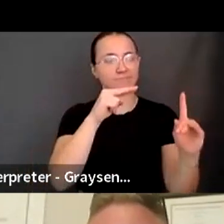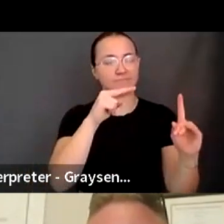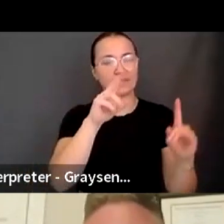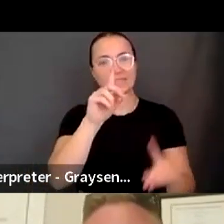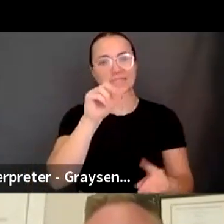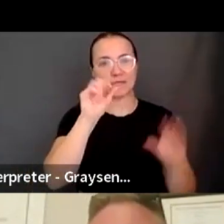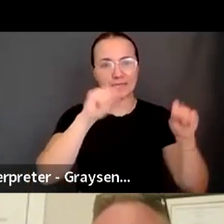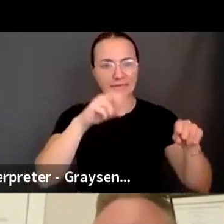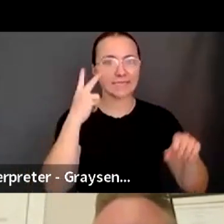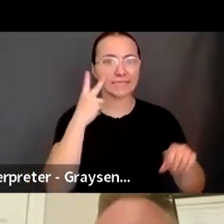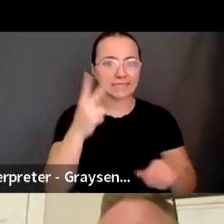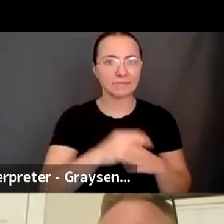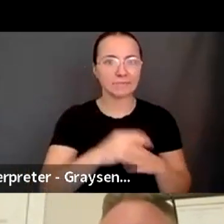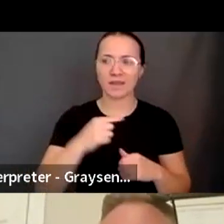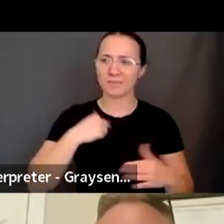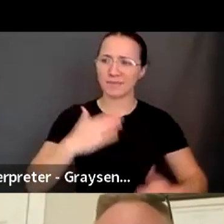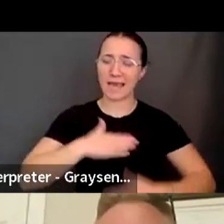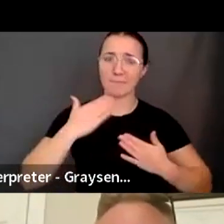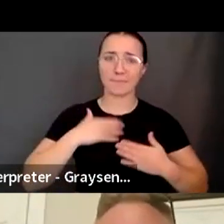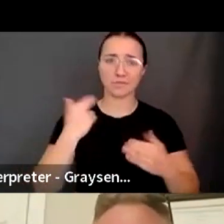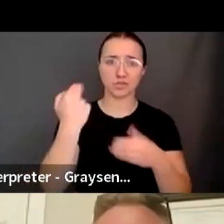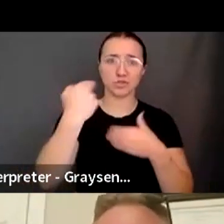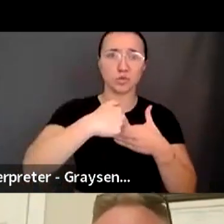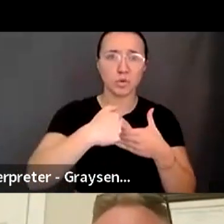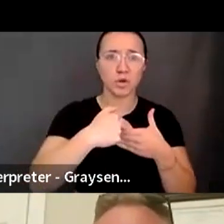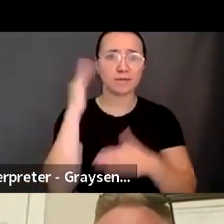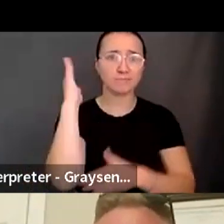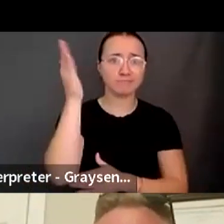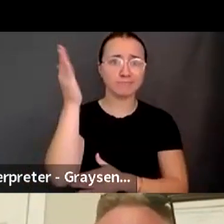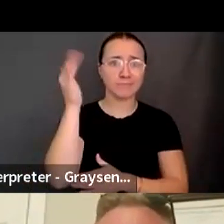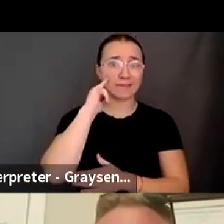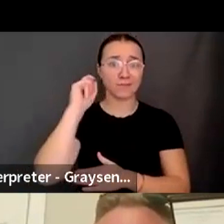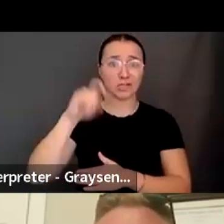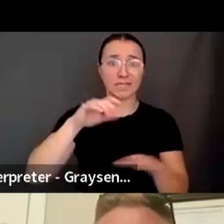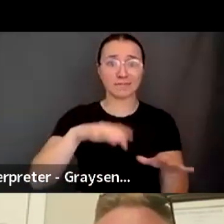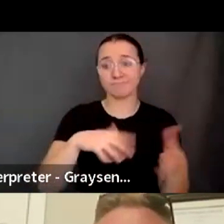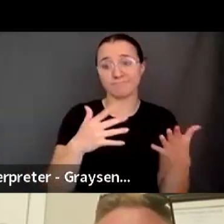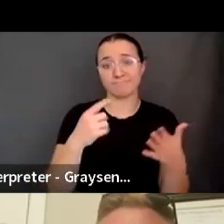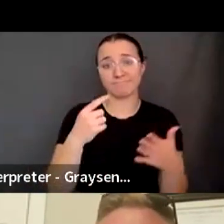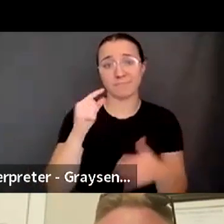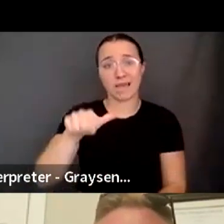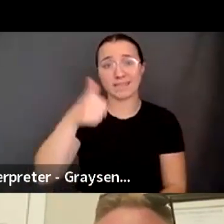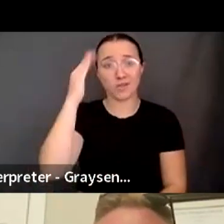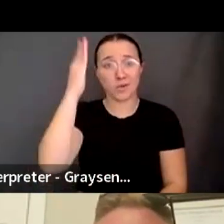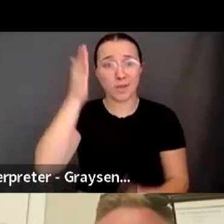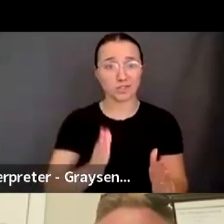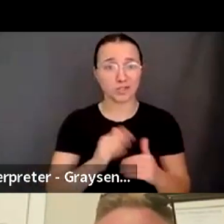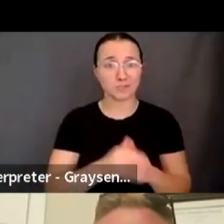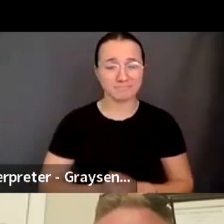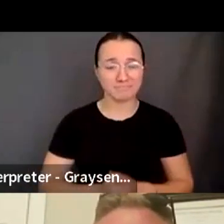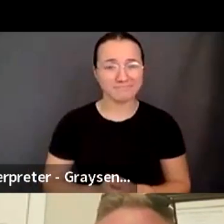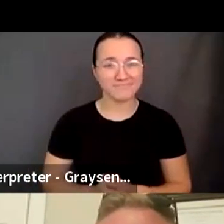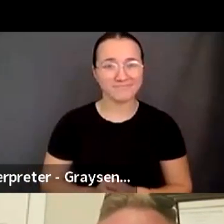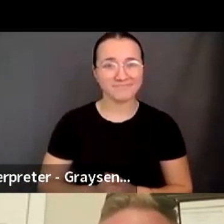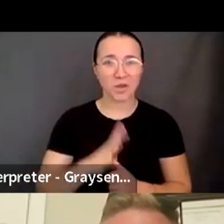up there and speak as well if you ever need a guest lecturer. So just throwing that out there. Very cool. That